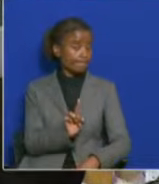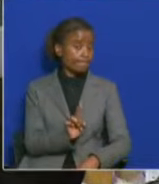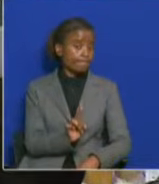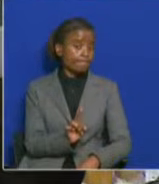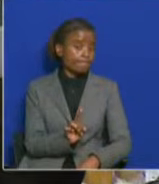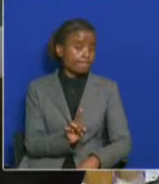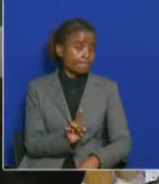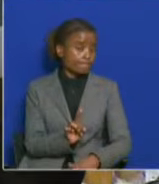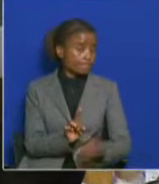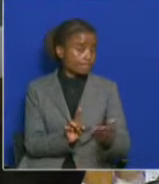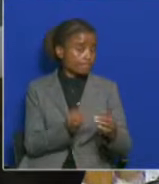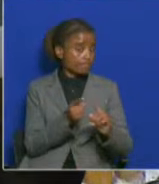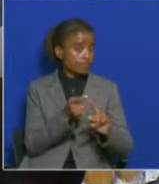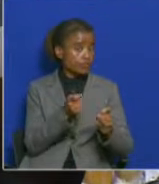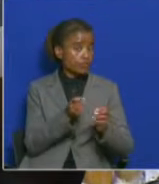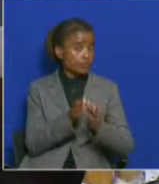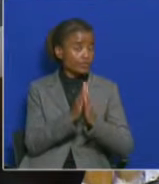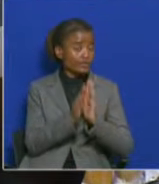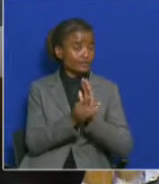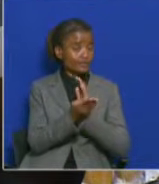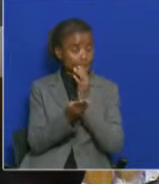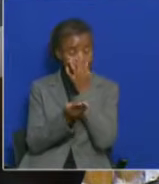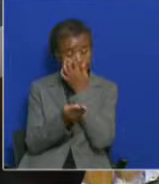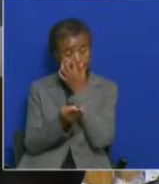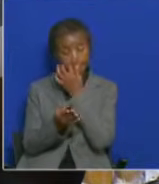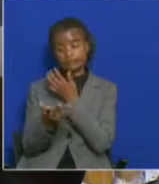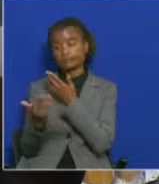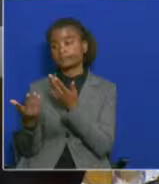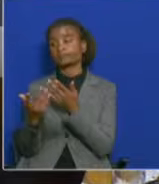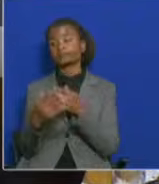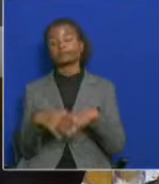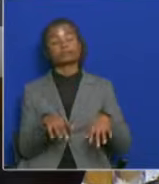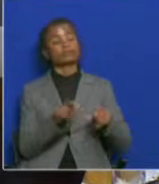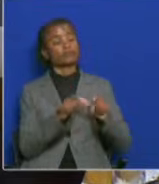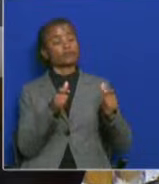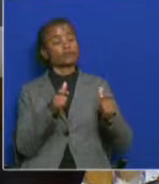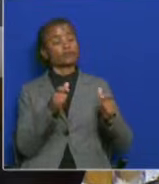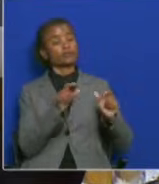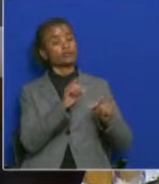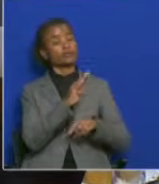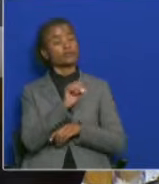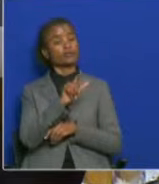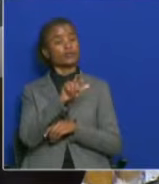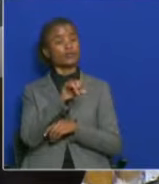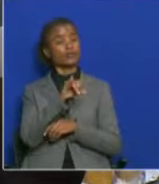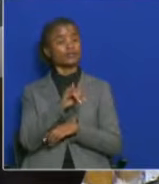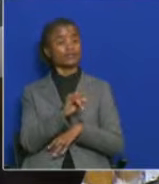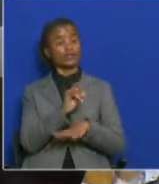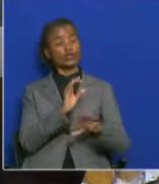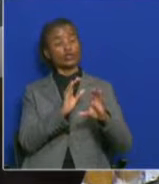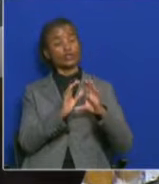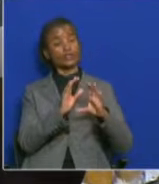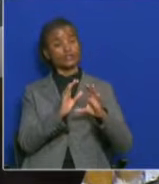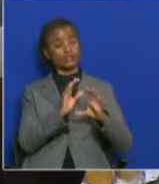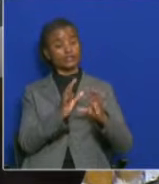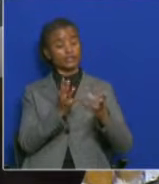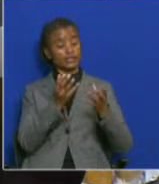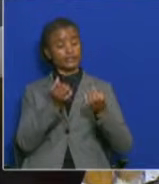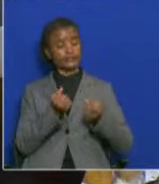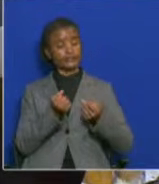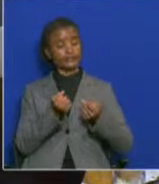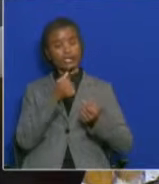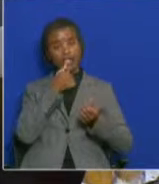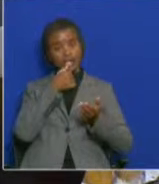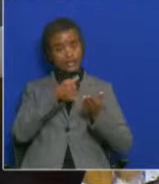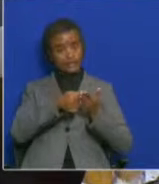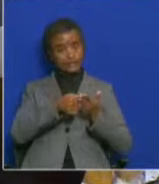Commissioner Beloy, the only communication that we've received from Carney Links is the letter that I've now read out in